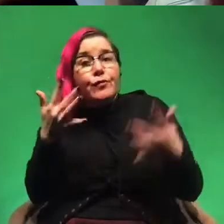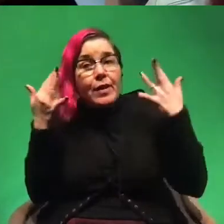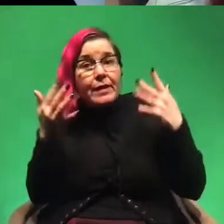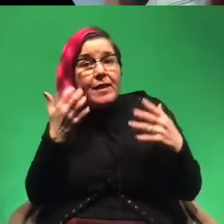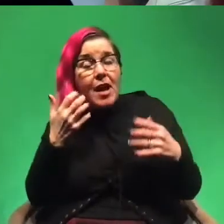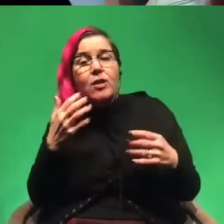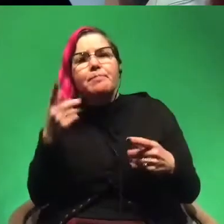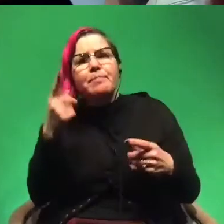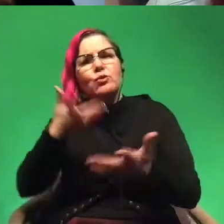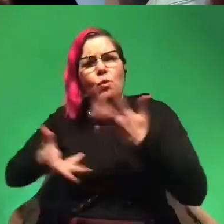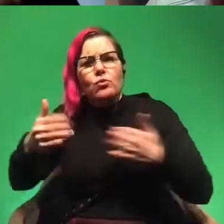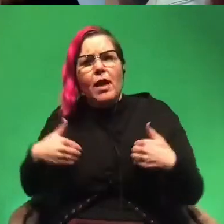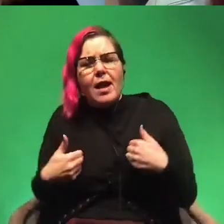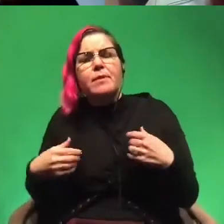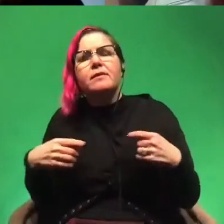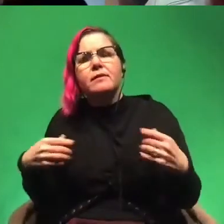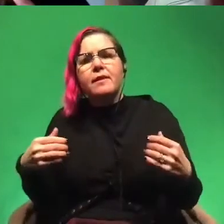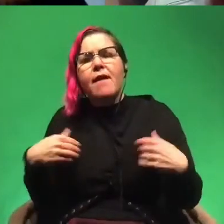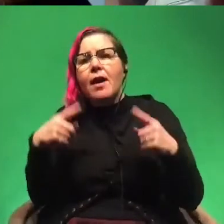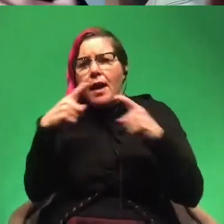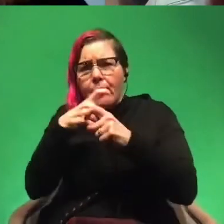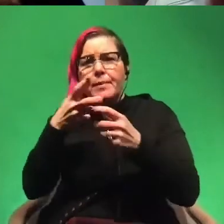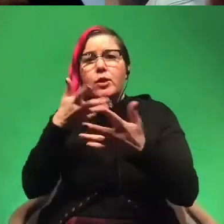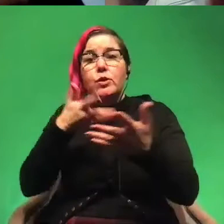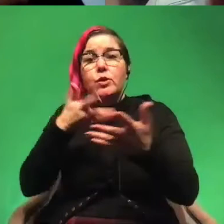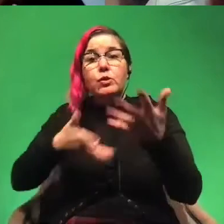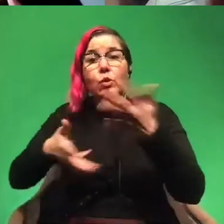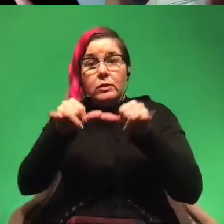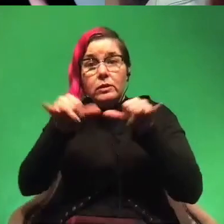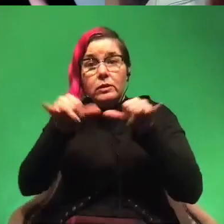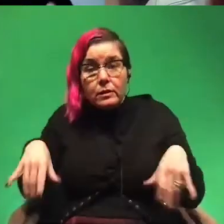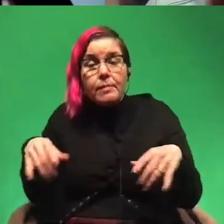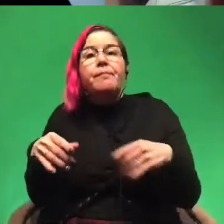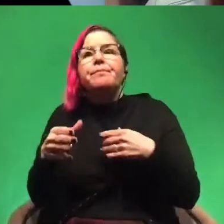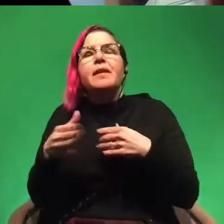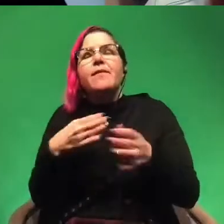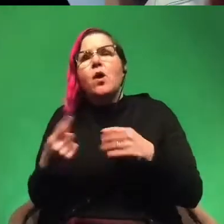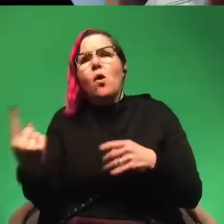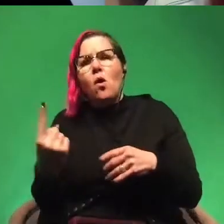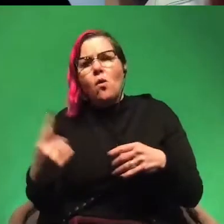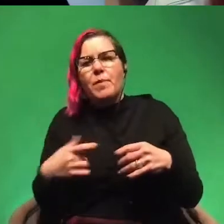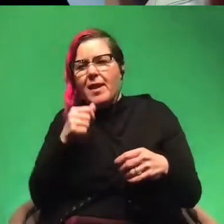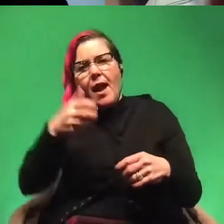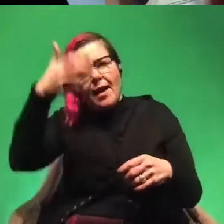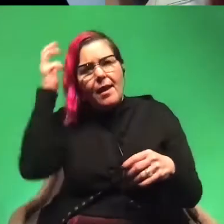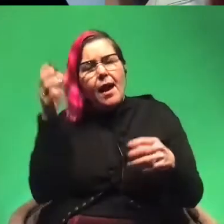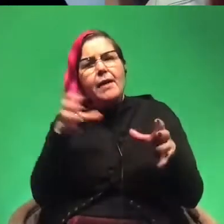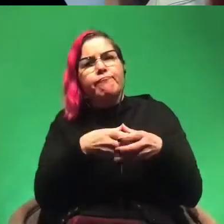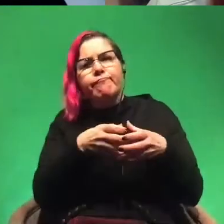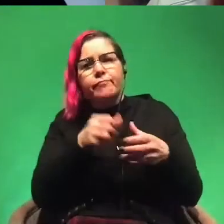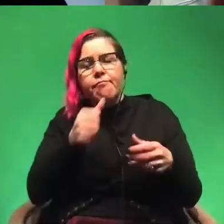animals. They have a complex social inner system. They have, even though they're solitary animals, they're not like lions, they do